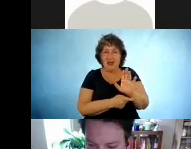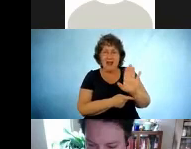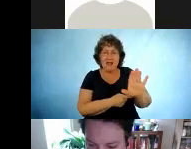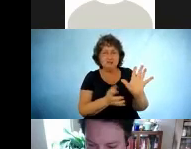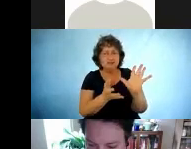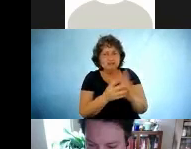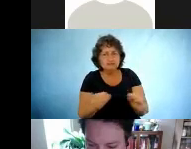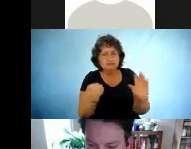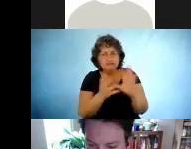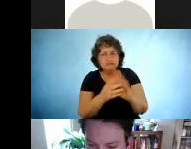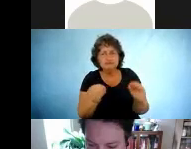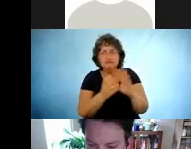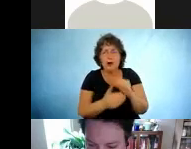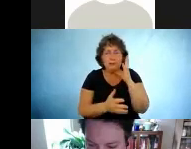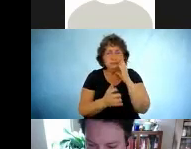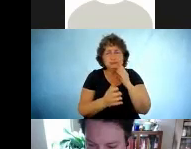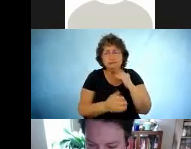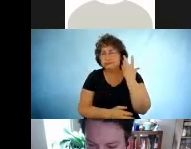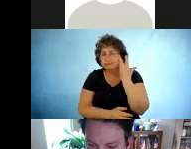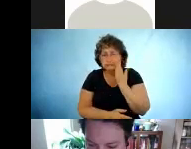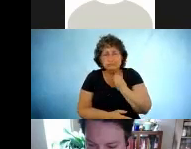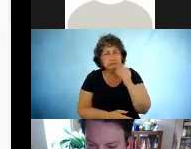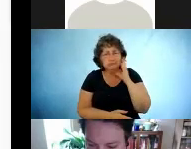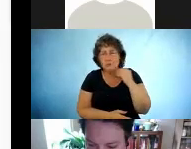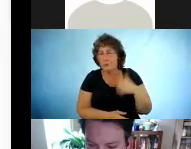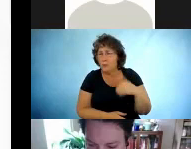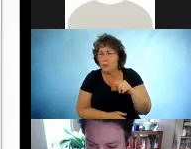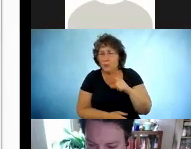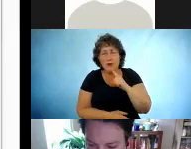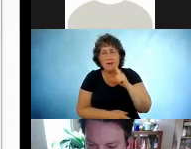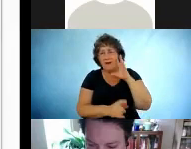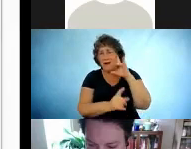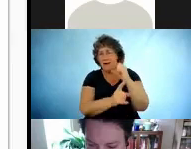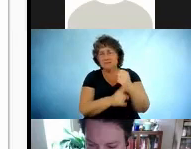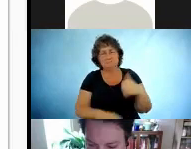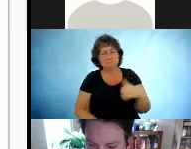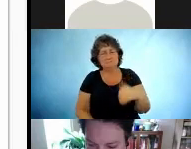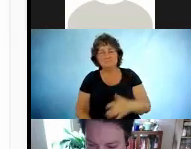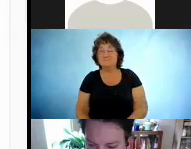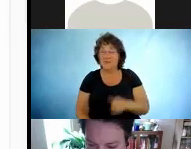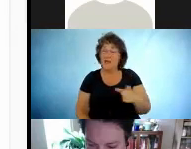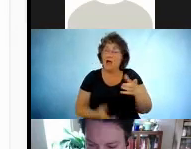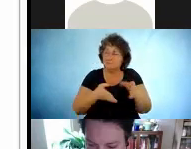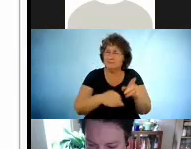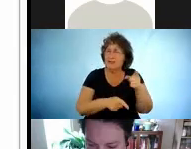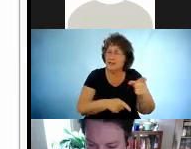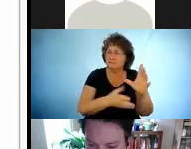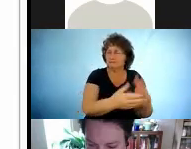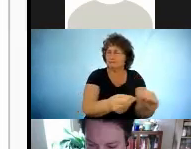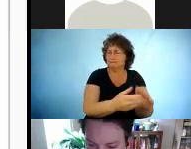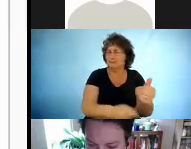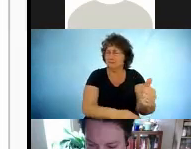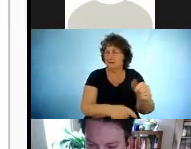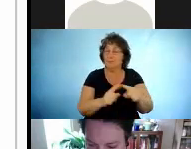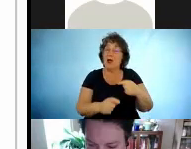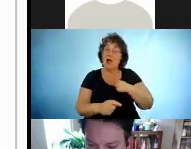done is just fascinating. I'll let him tell his story, but I will say a couple of things about him,